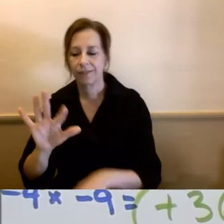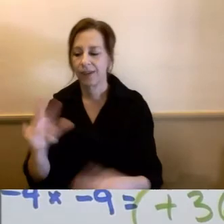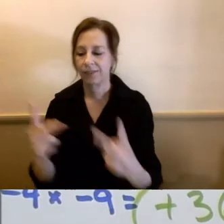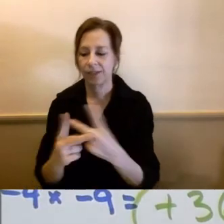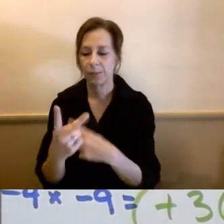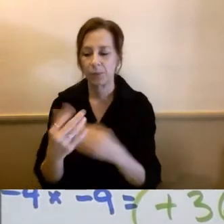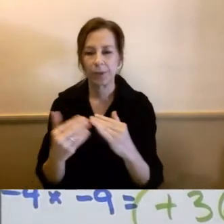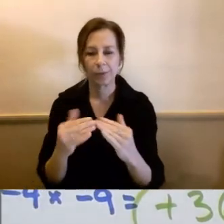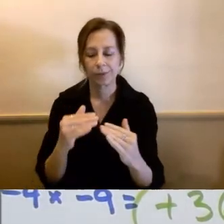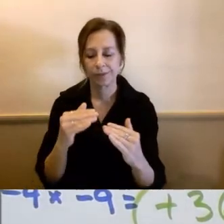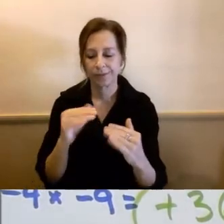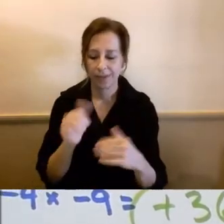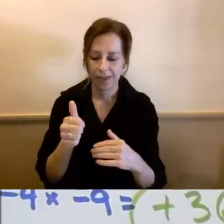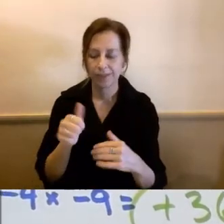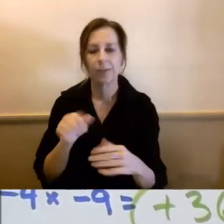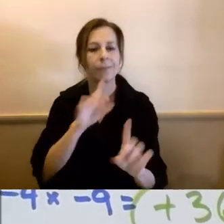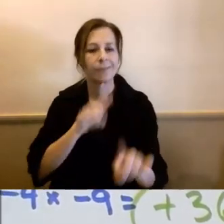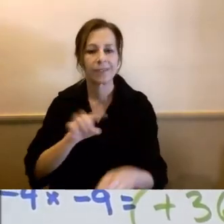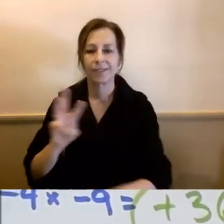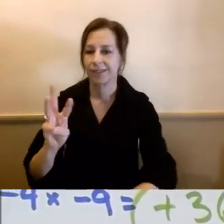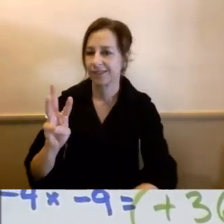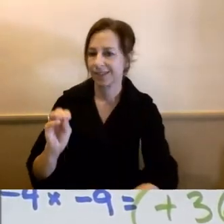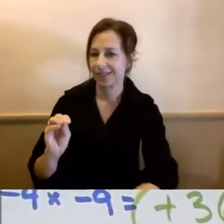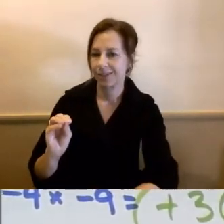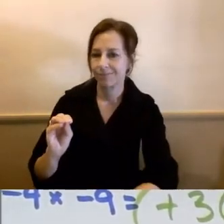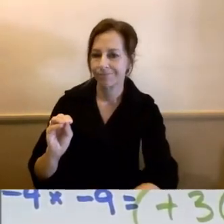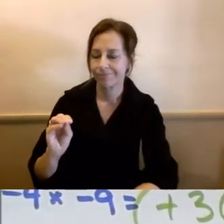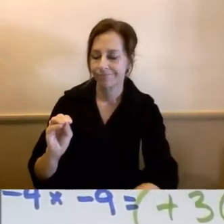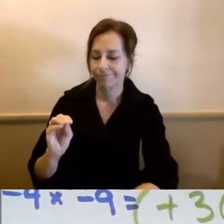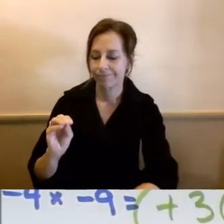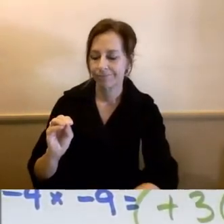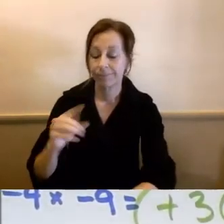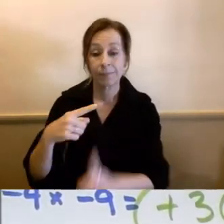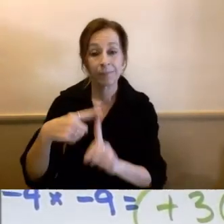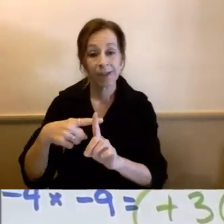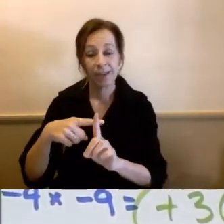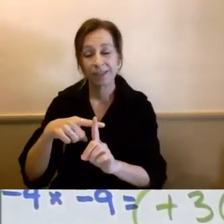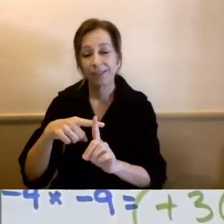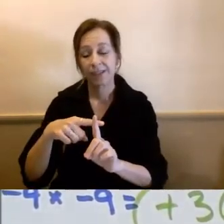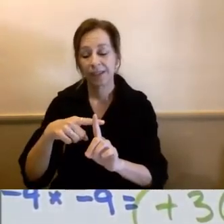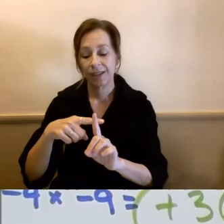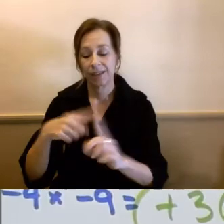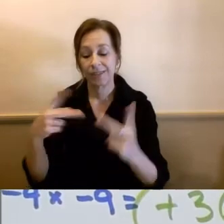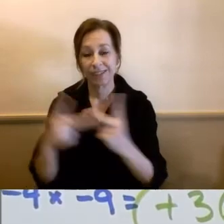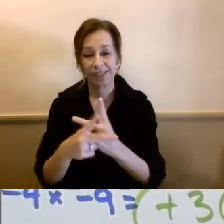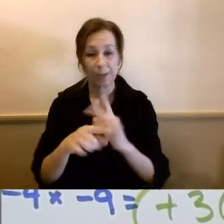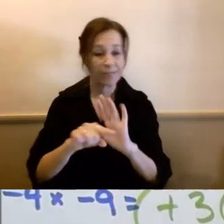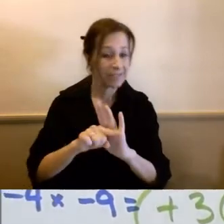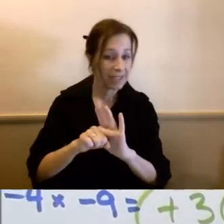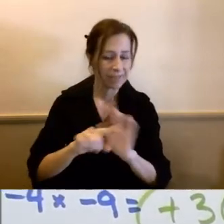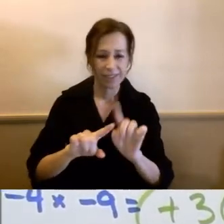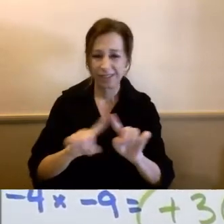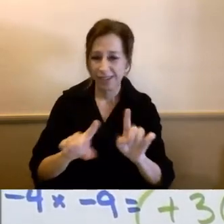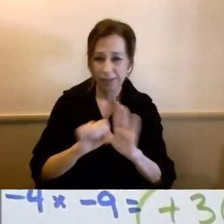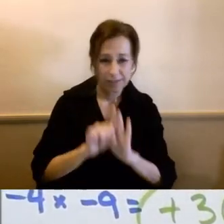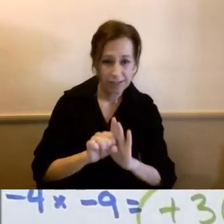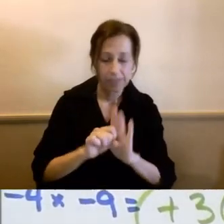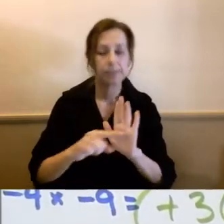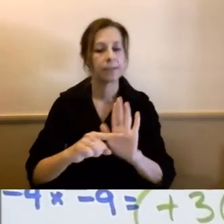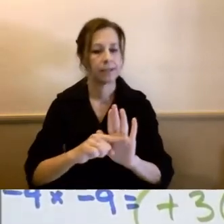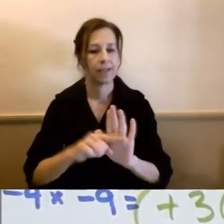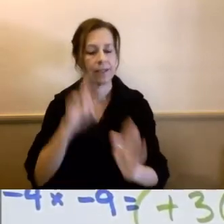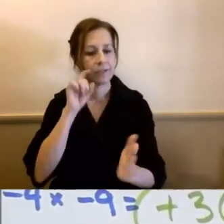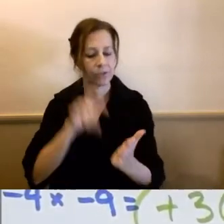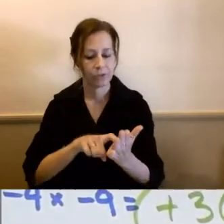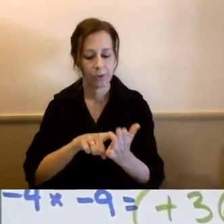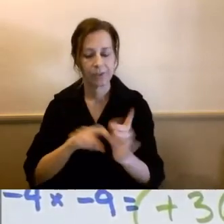is 10, 5, 6, so 60. All right, a positive 10 is a negative. Those are different signs,